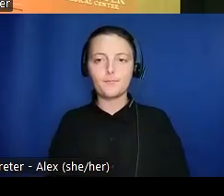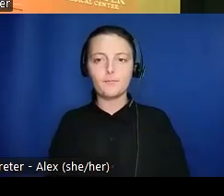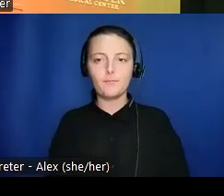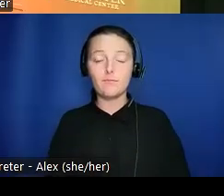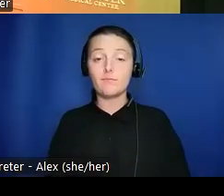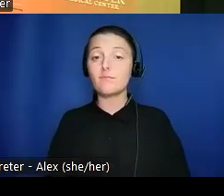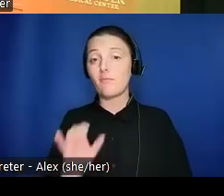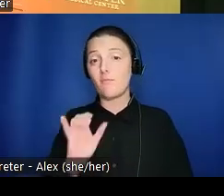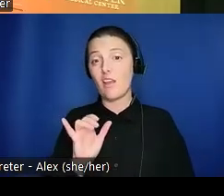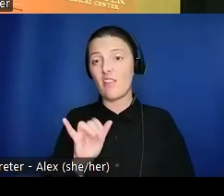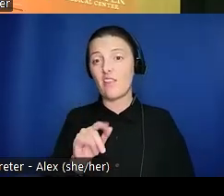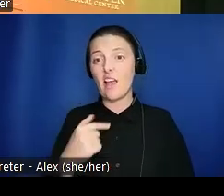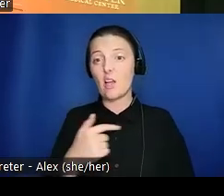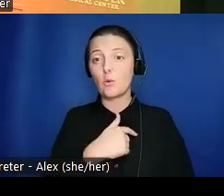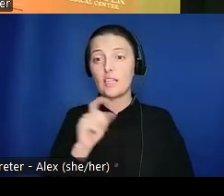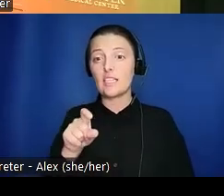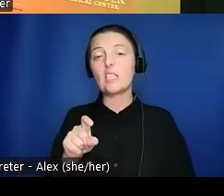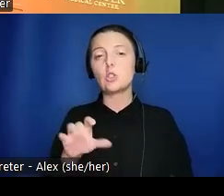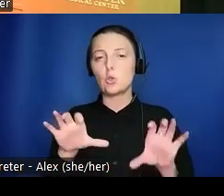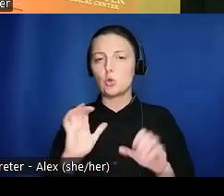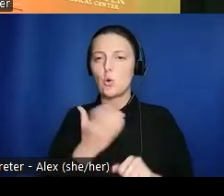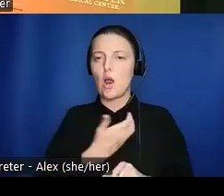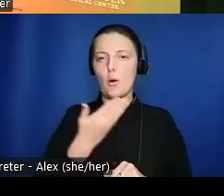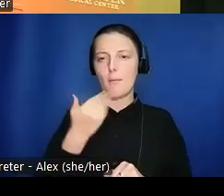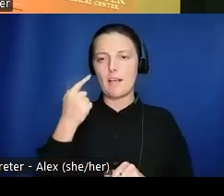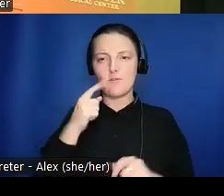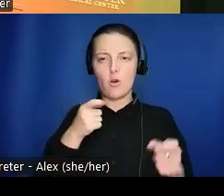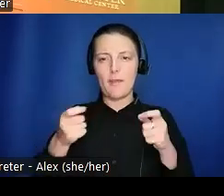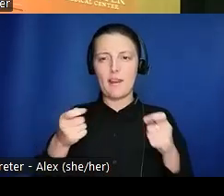and really think about what it means. And